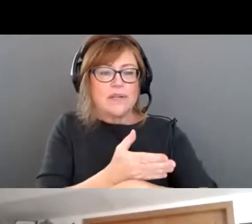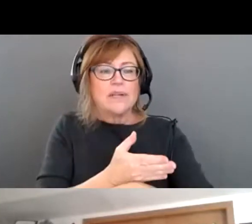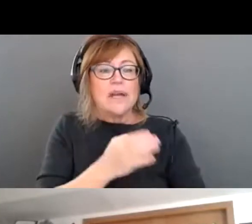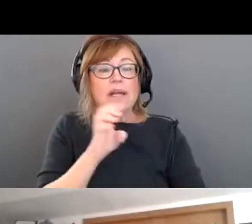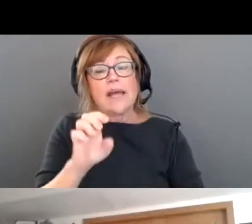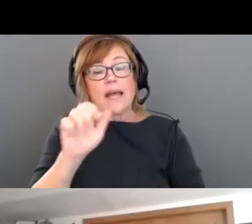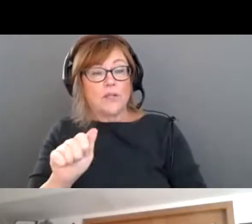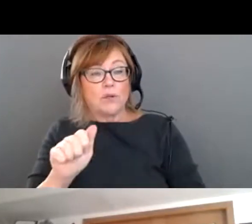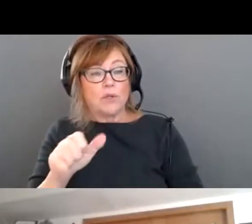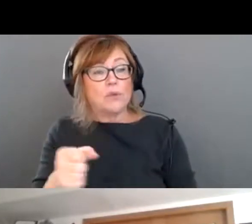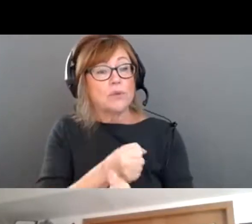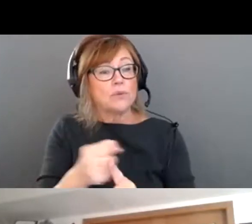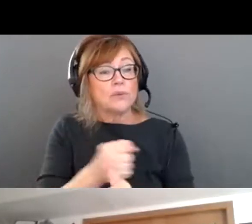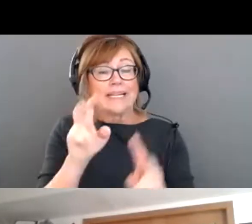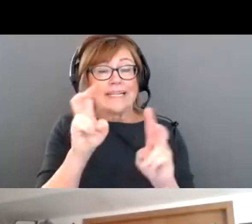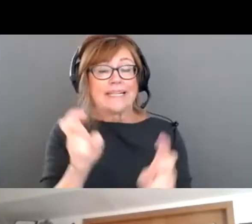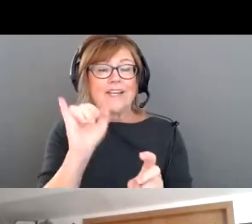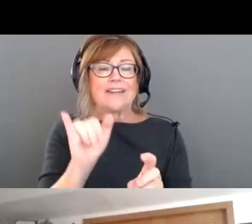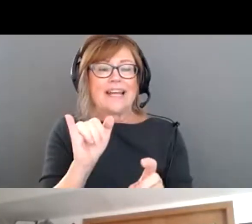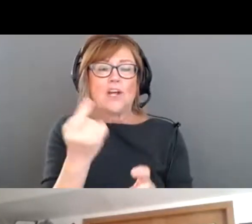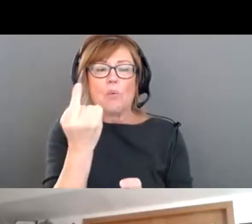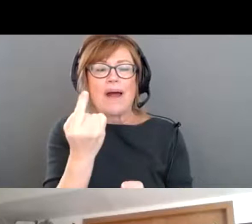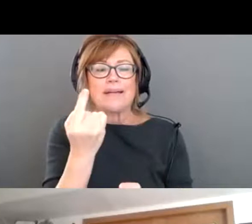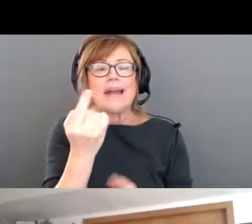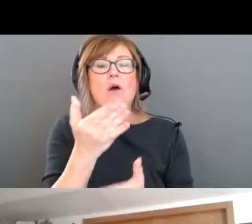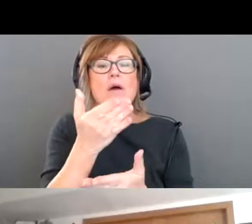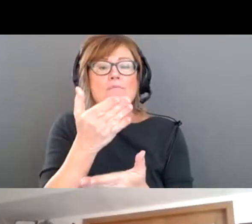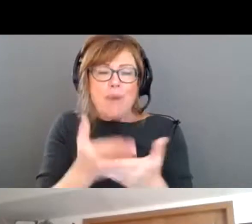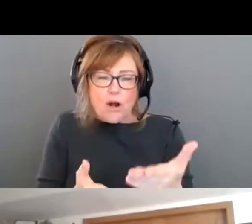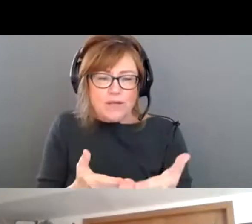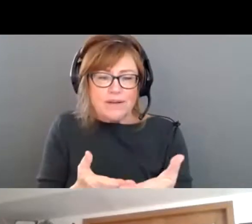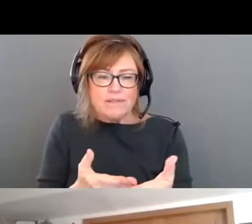issue represents one silo within it.